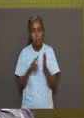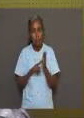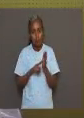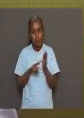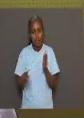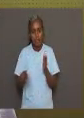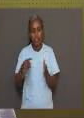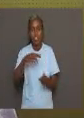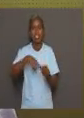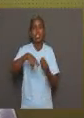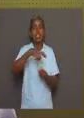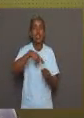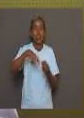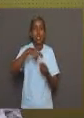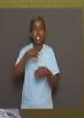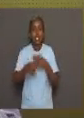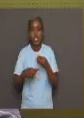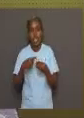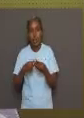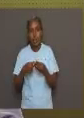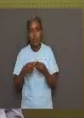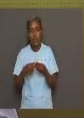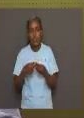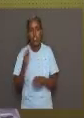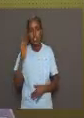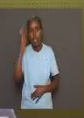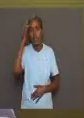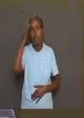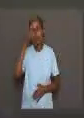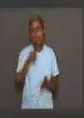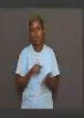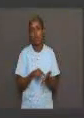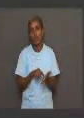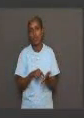at rotation about an arbitrary point.